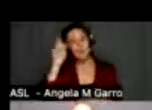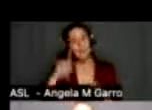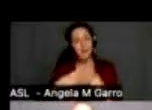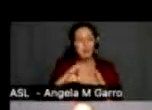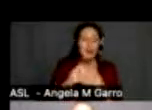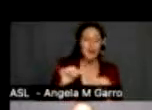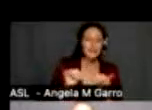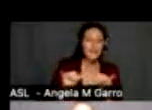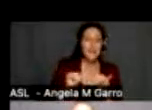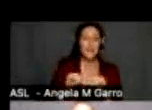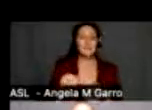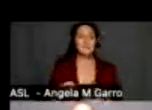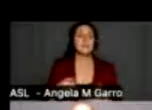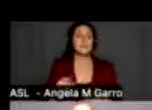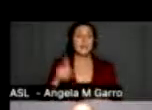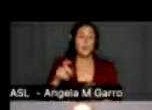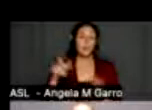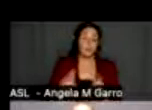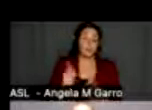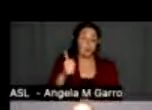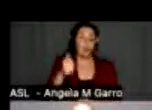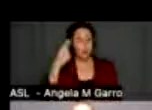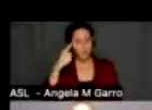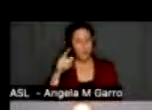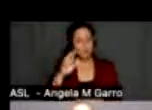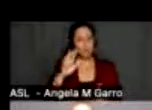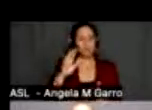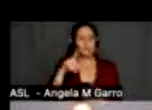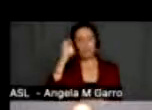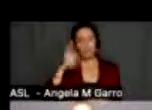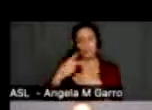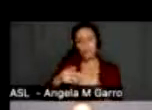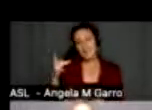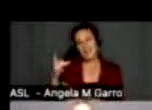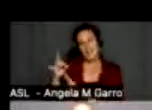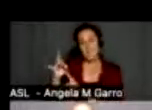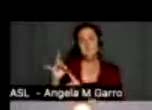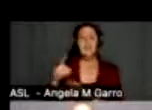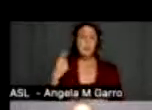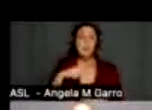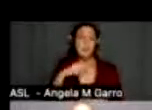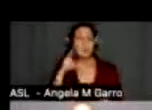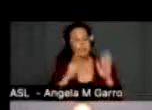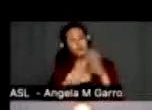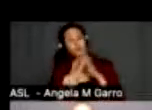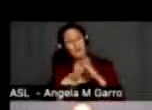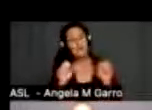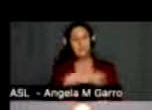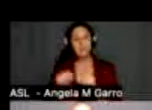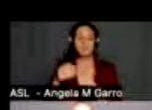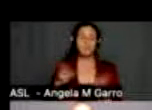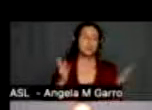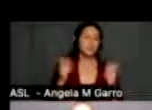course, meant to be smaller during the summer program of 18. We're projecting the ability to serve about 350